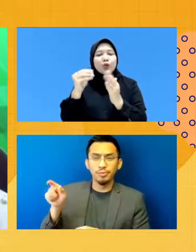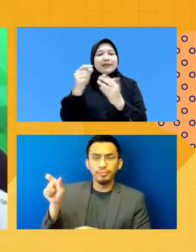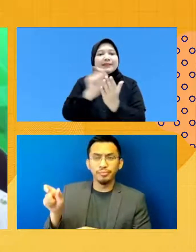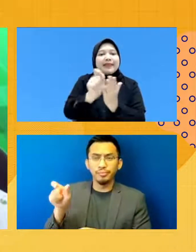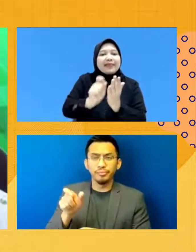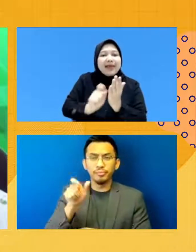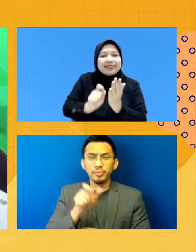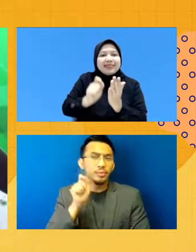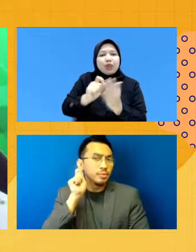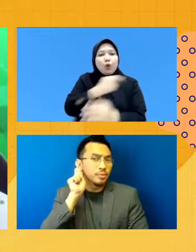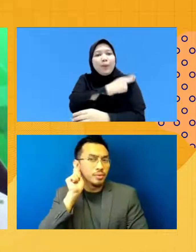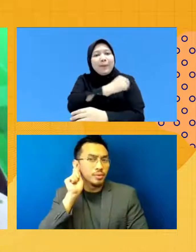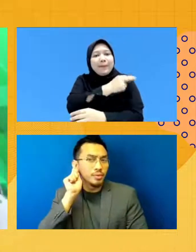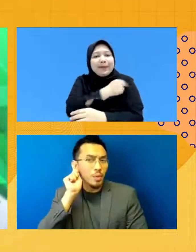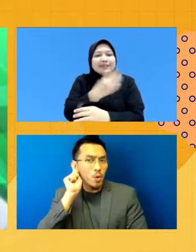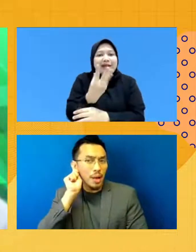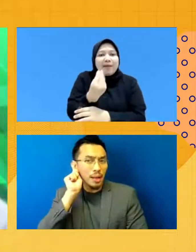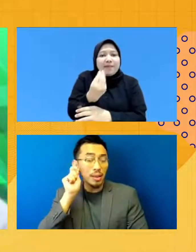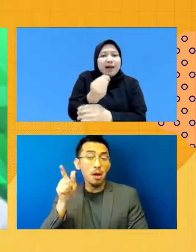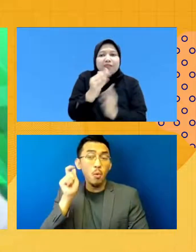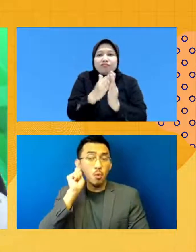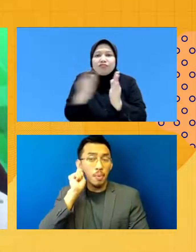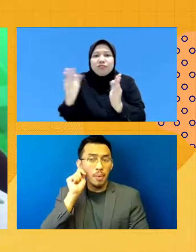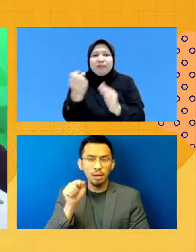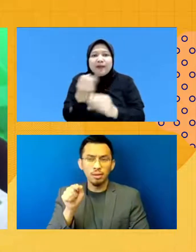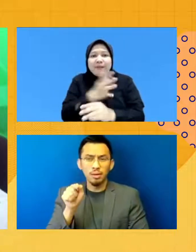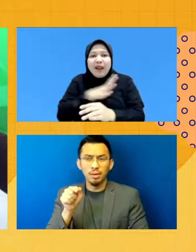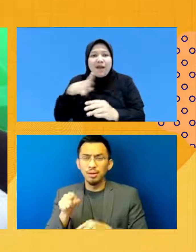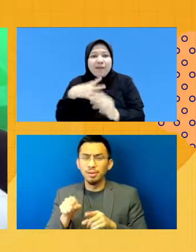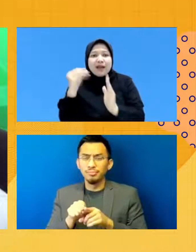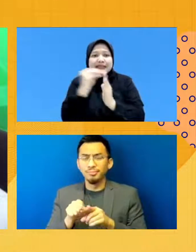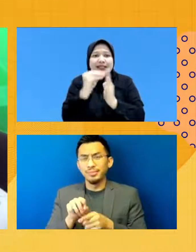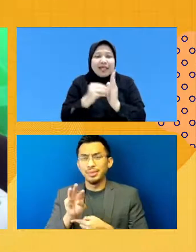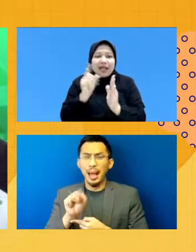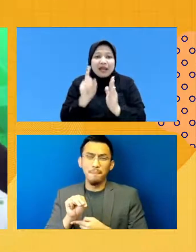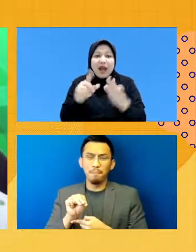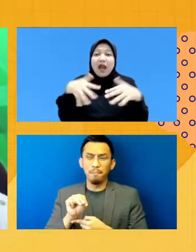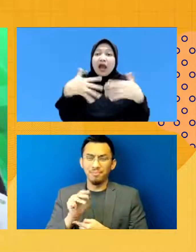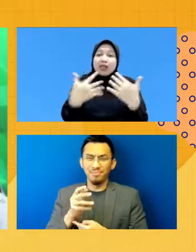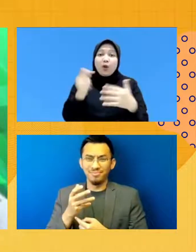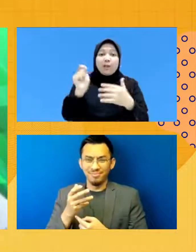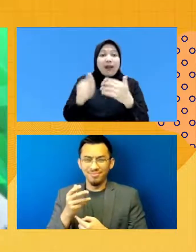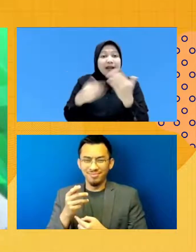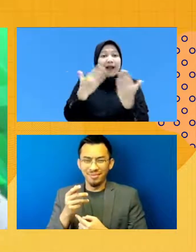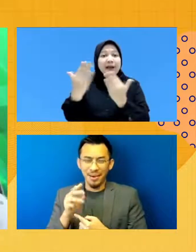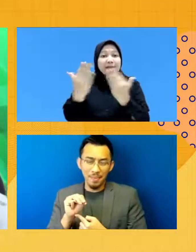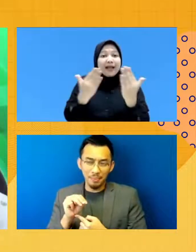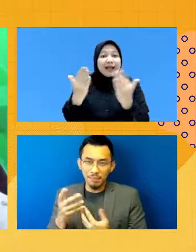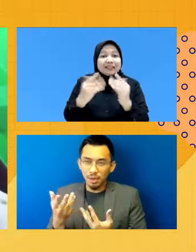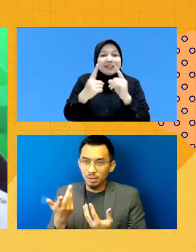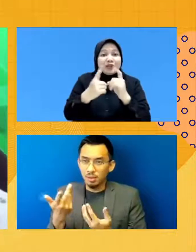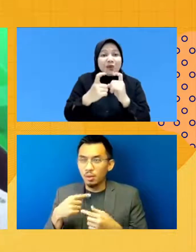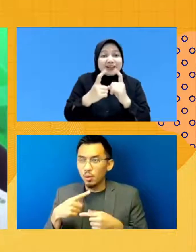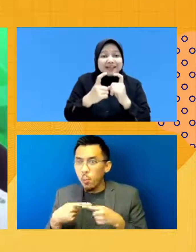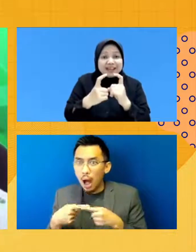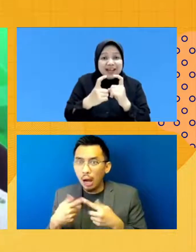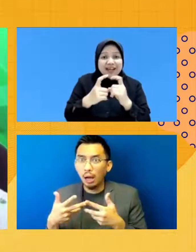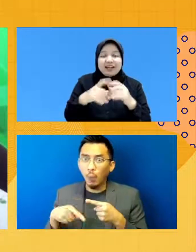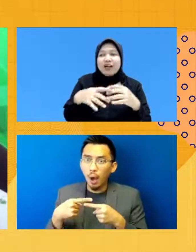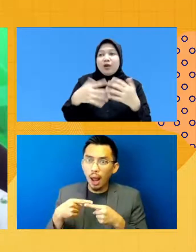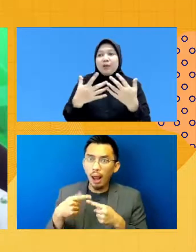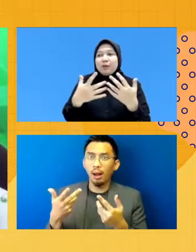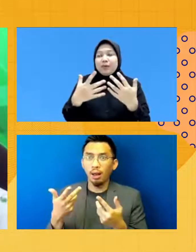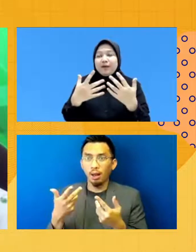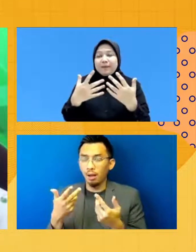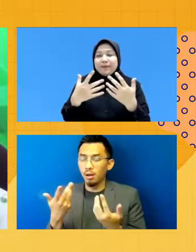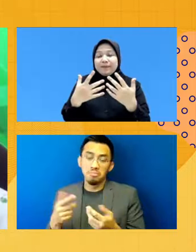recently got to know that there are some apps for menstrual trackings and to keep your periods. And